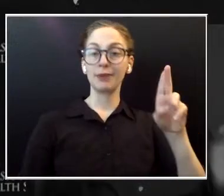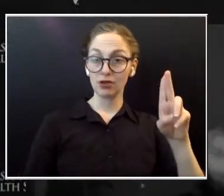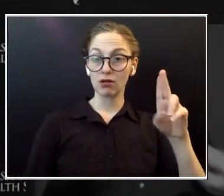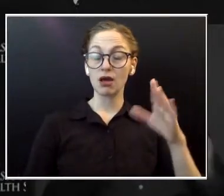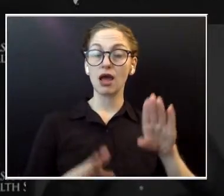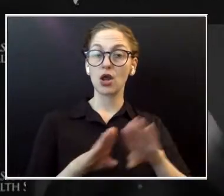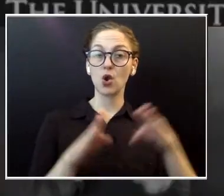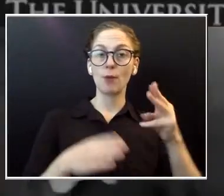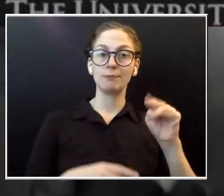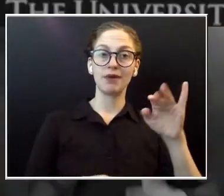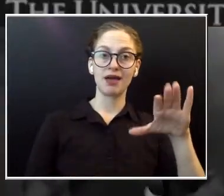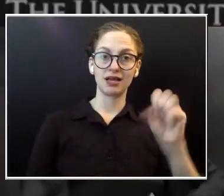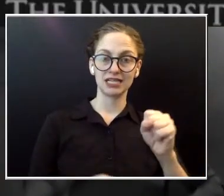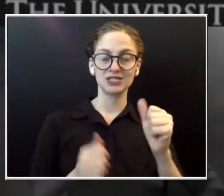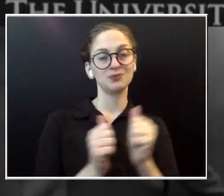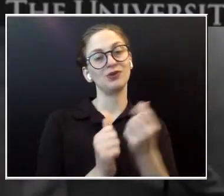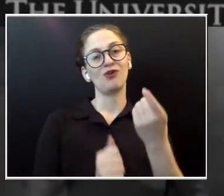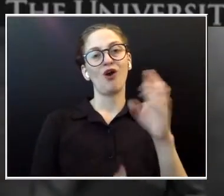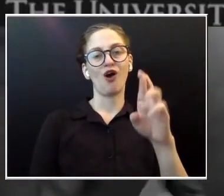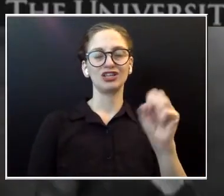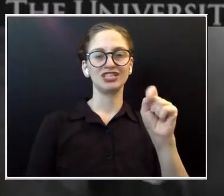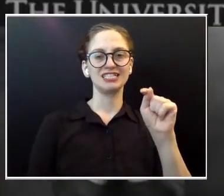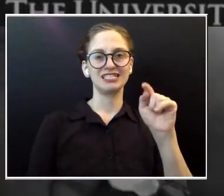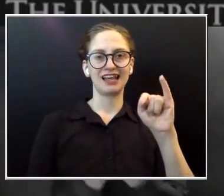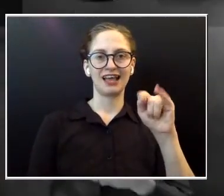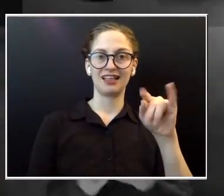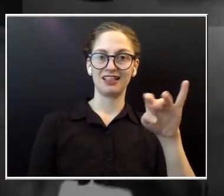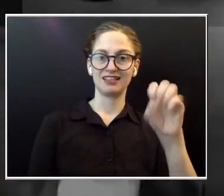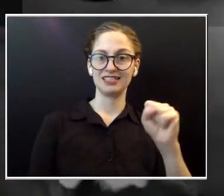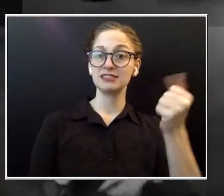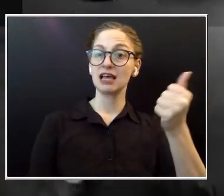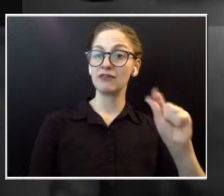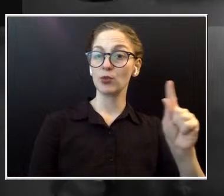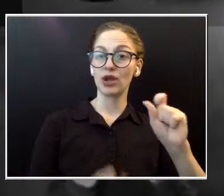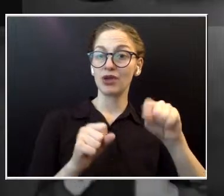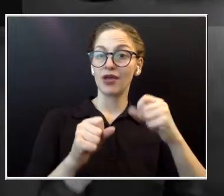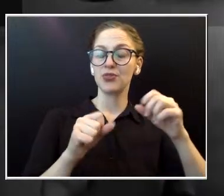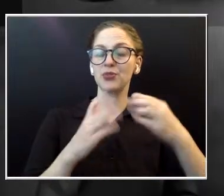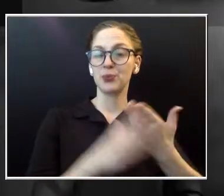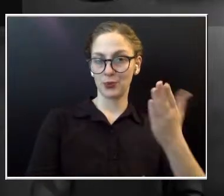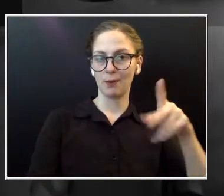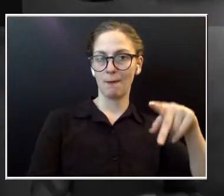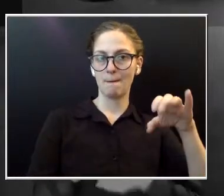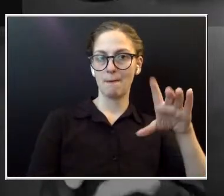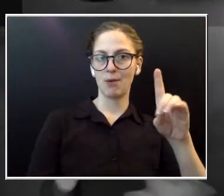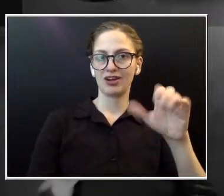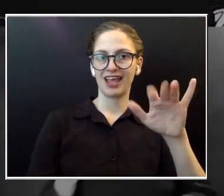Dr. Stites podcasts. Now everywhere podcasts are available.